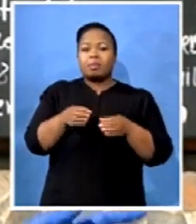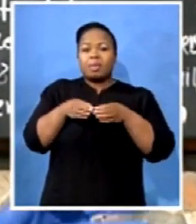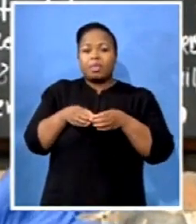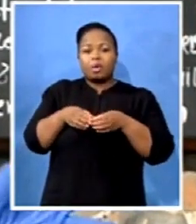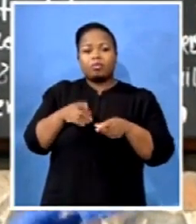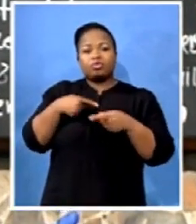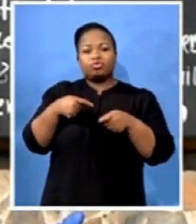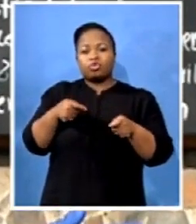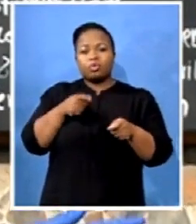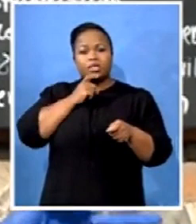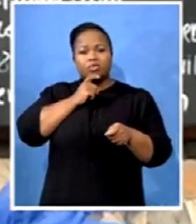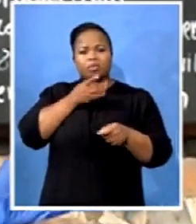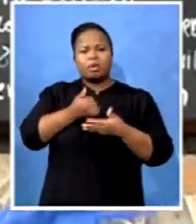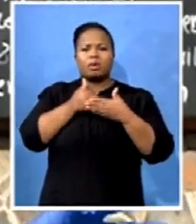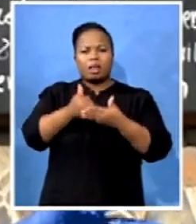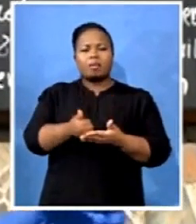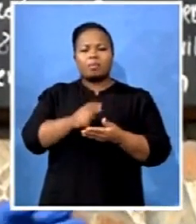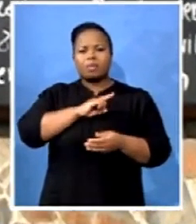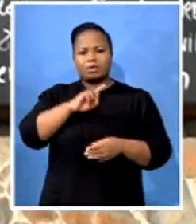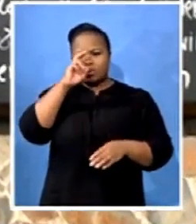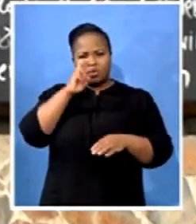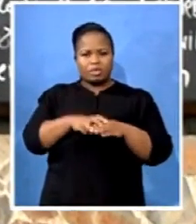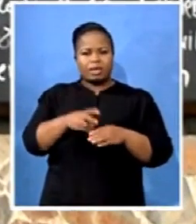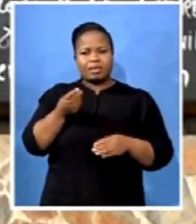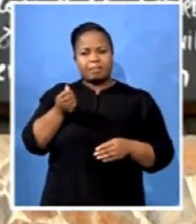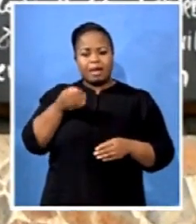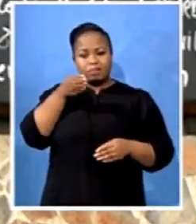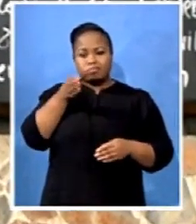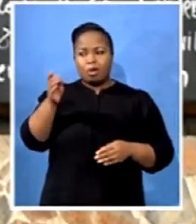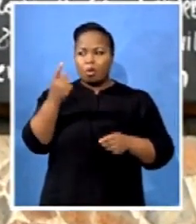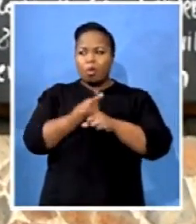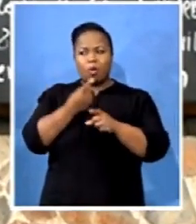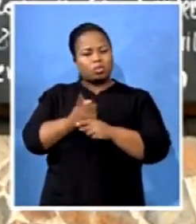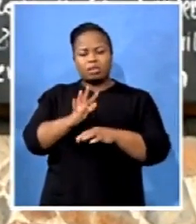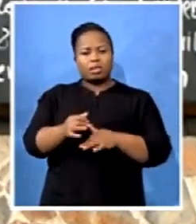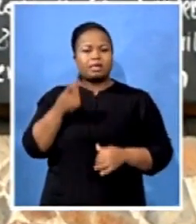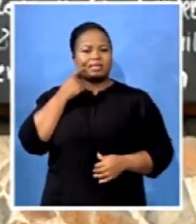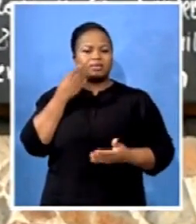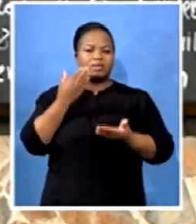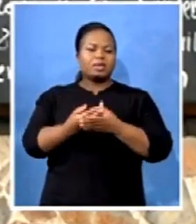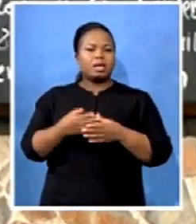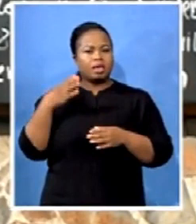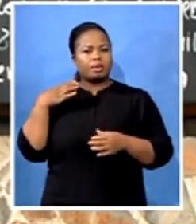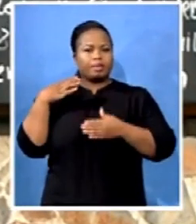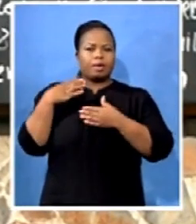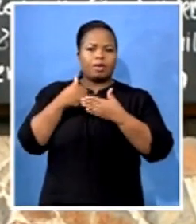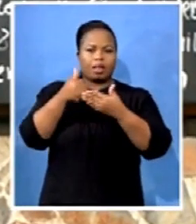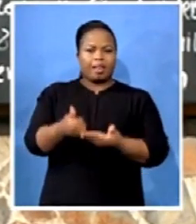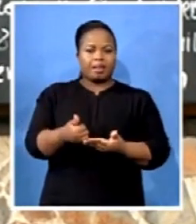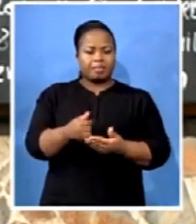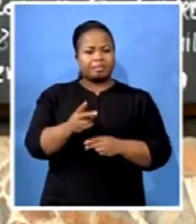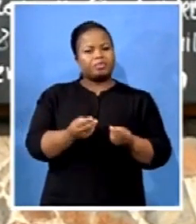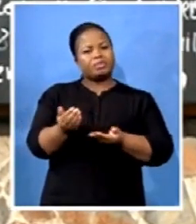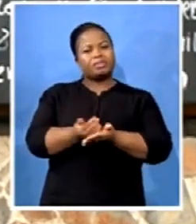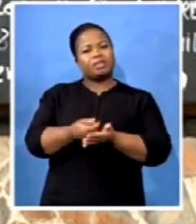cash within their premises. So we are able to relieve them of that cash. We also, to save costs for the beneficiaries